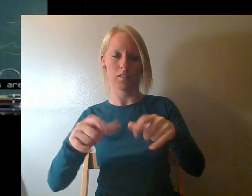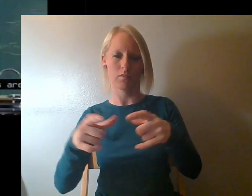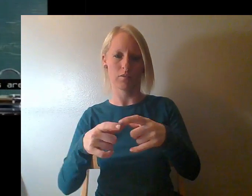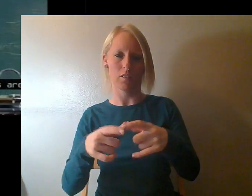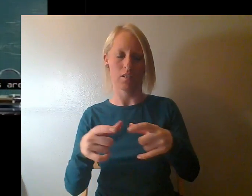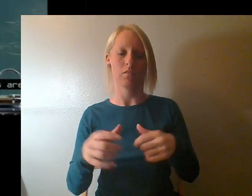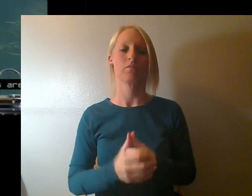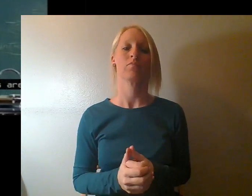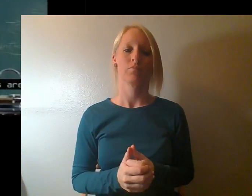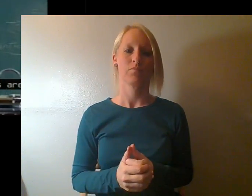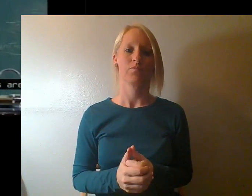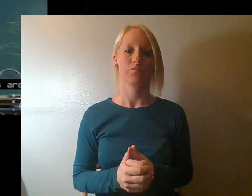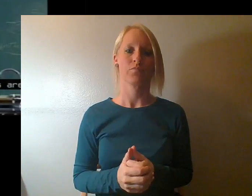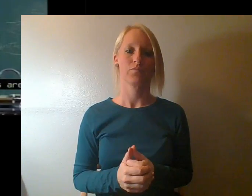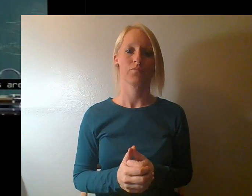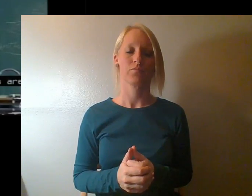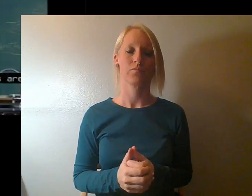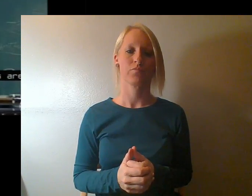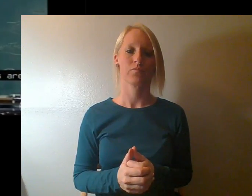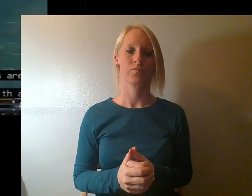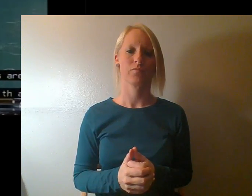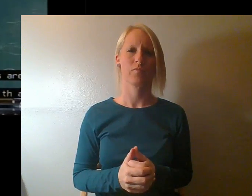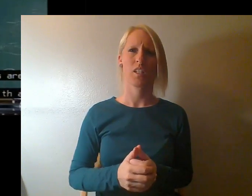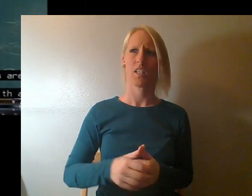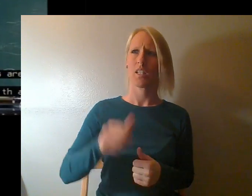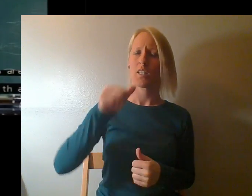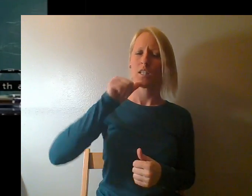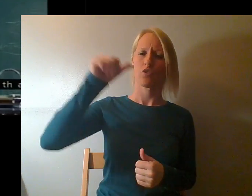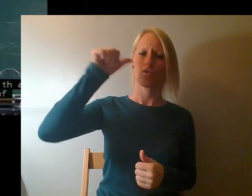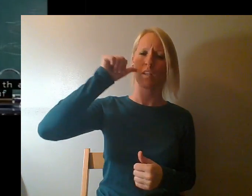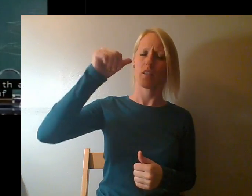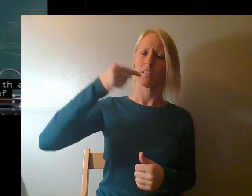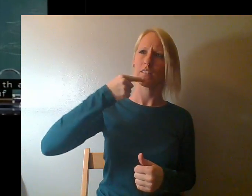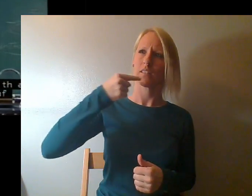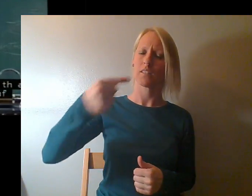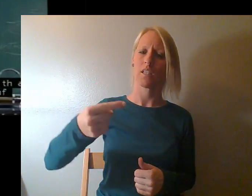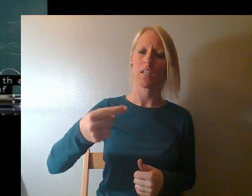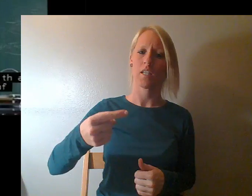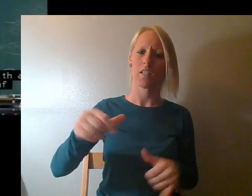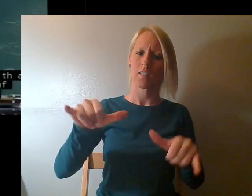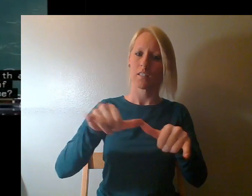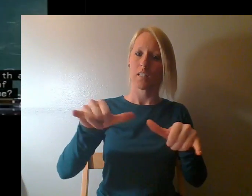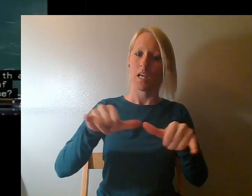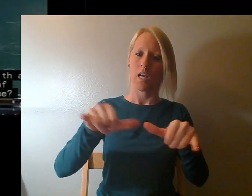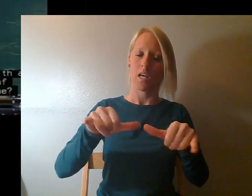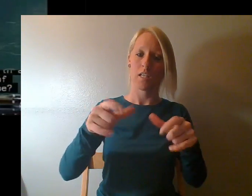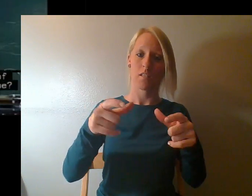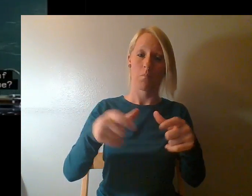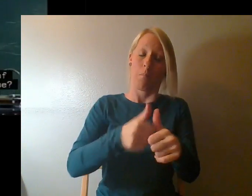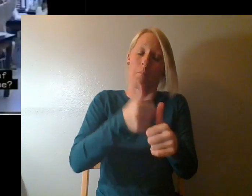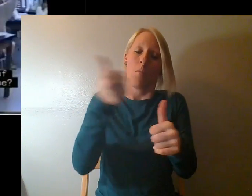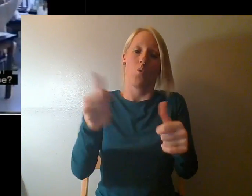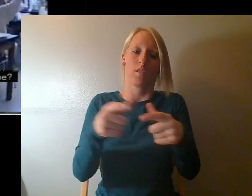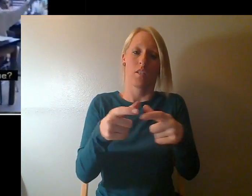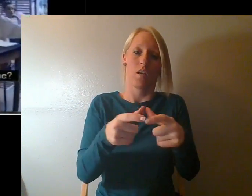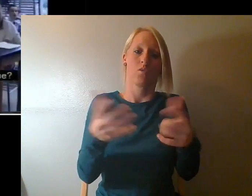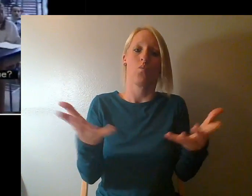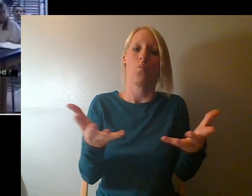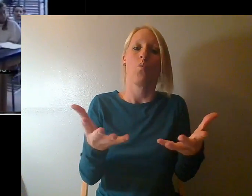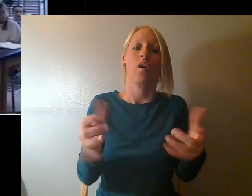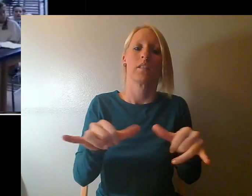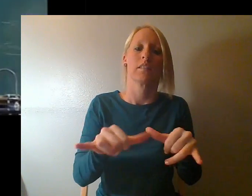size? If you needed to come up with a term to describe the size of most cells, what would it be? Carrie?